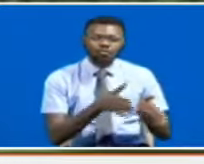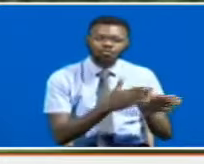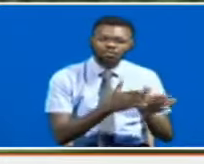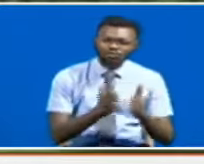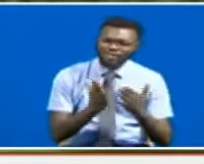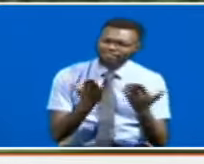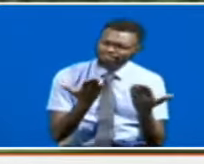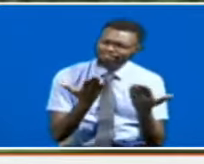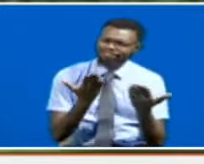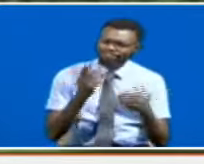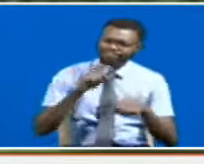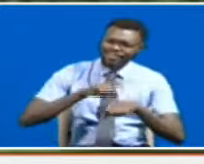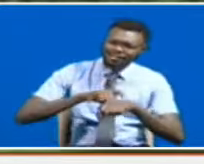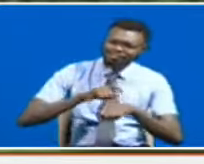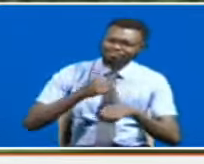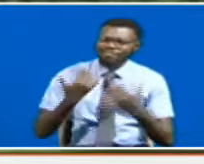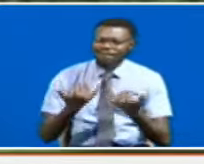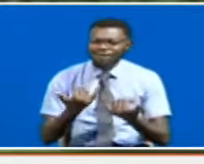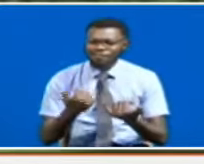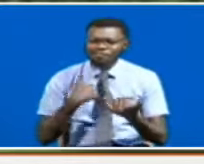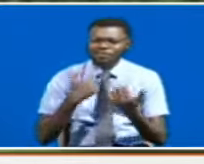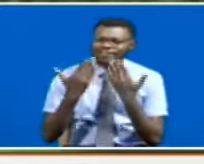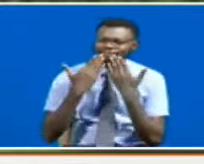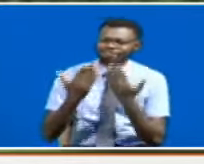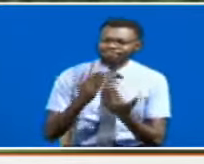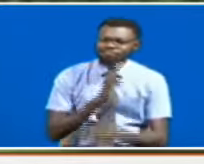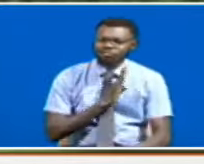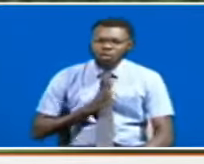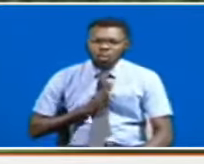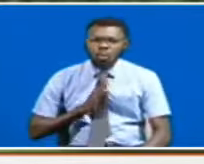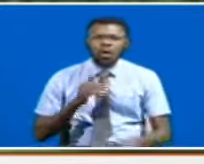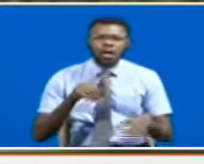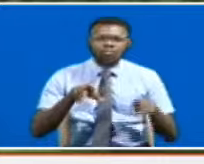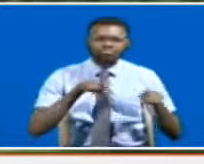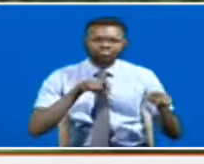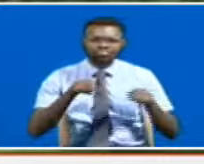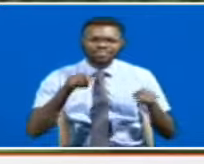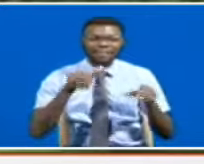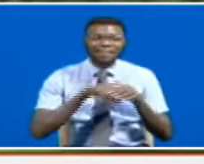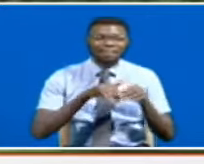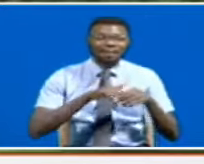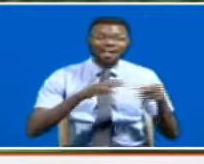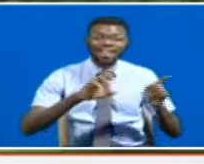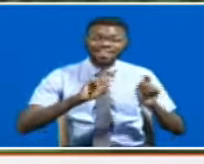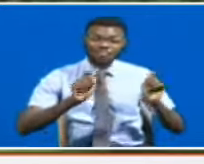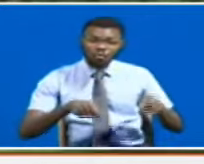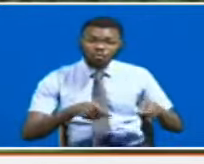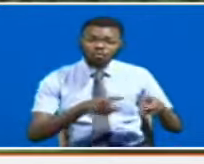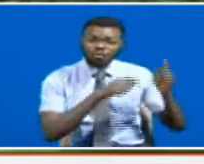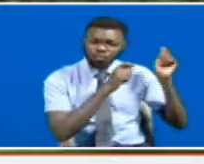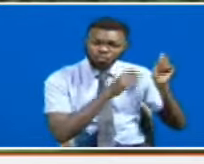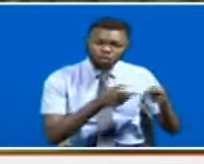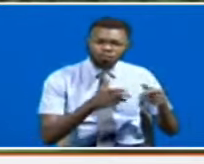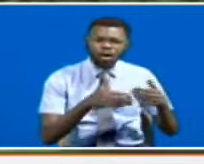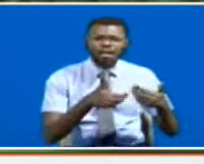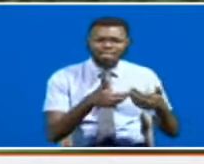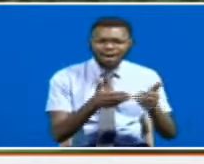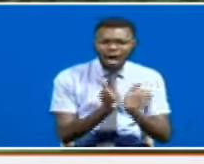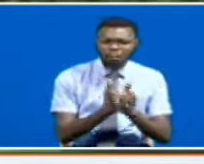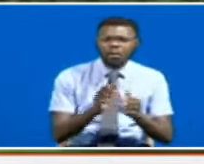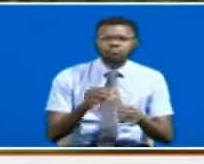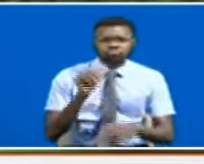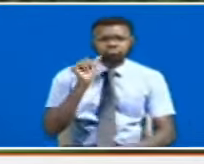thank the board, the management, and the members of Limuru Country Club. They have presented an excellent